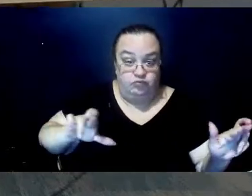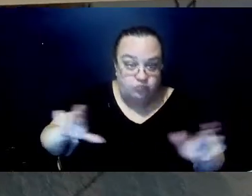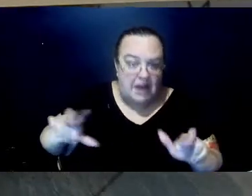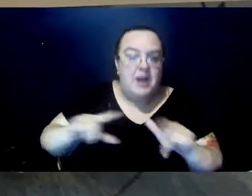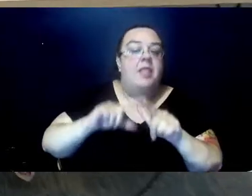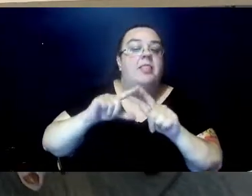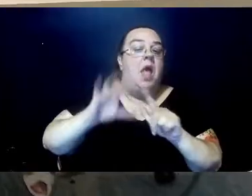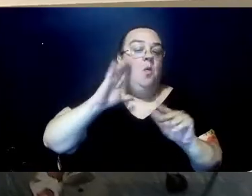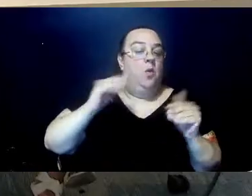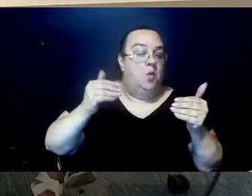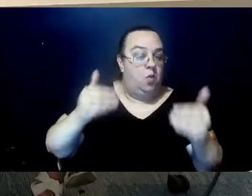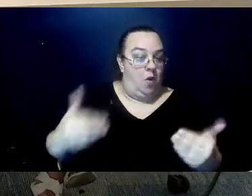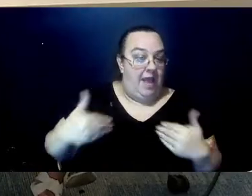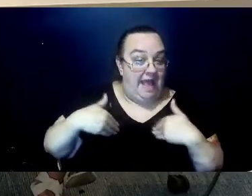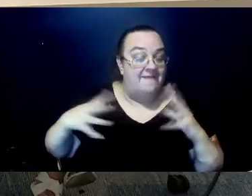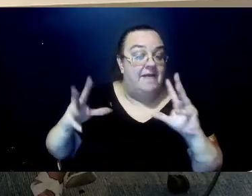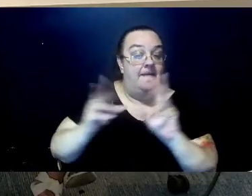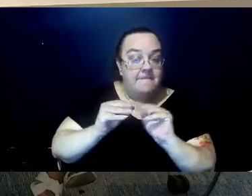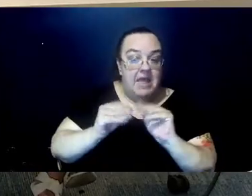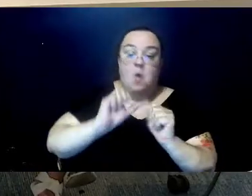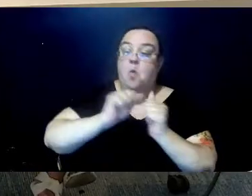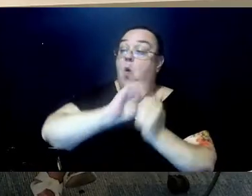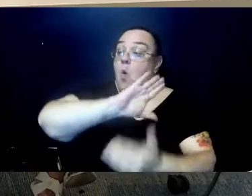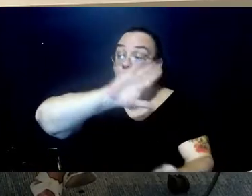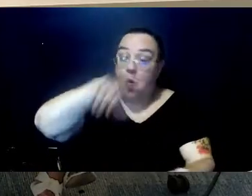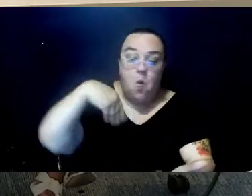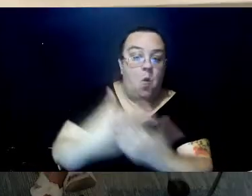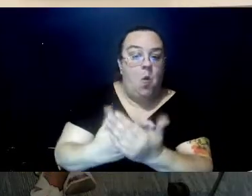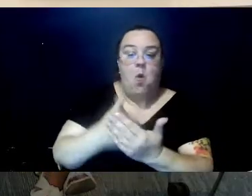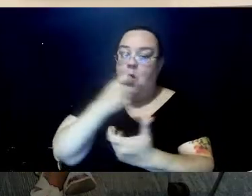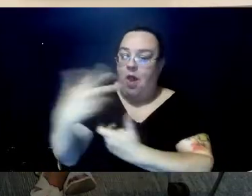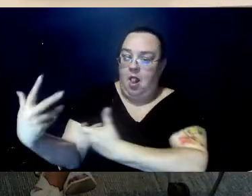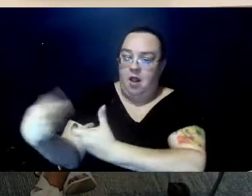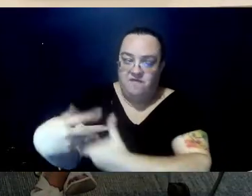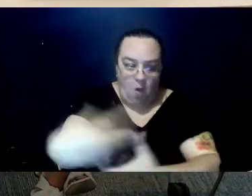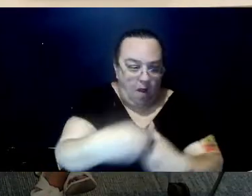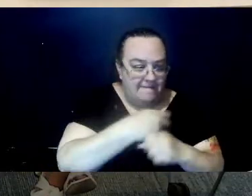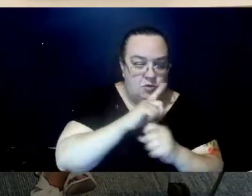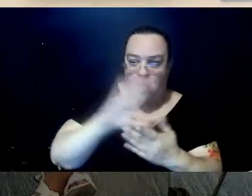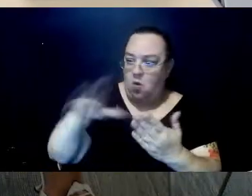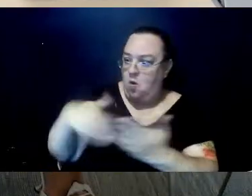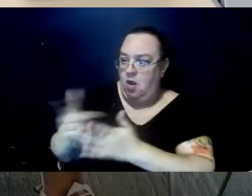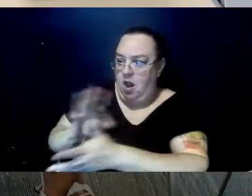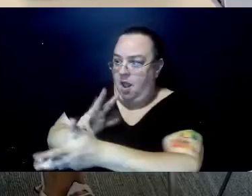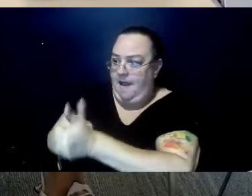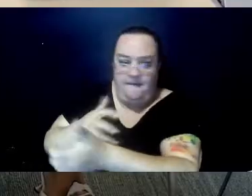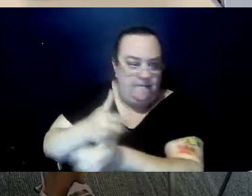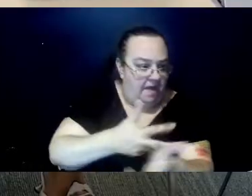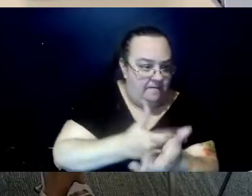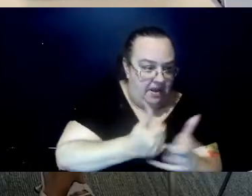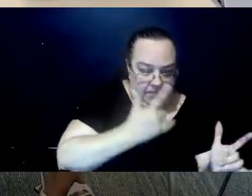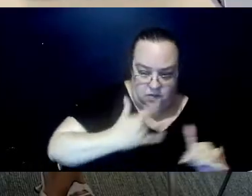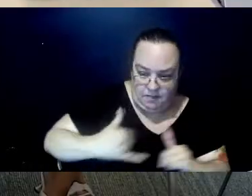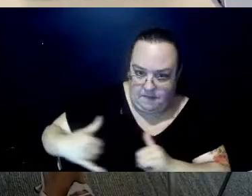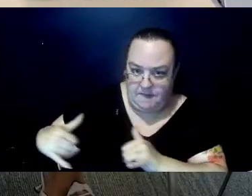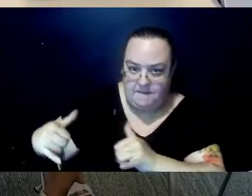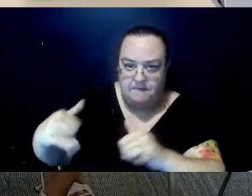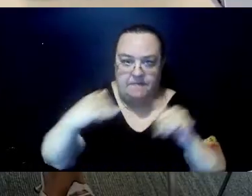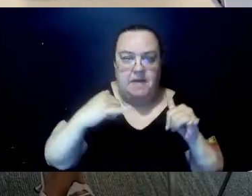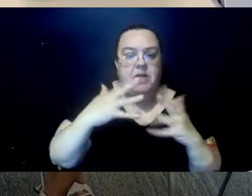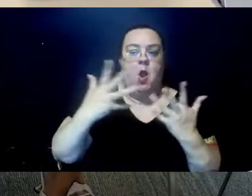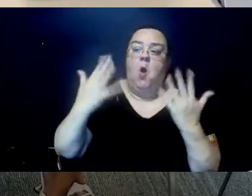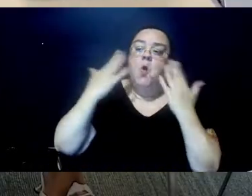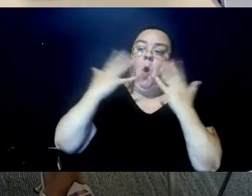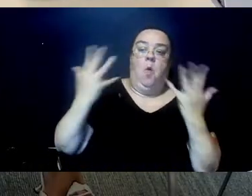meeting with all of the stakeholders to get everybody up to date and on board with what the current scope looks